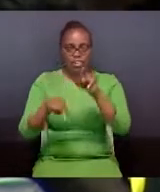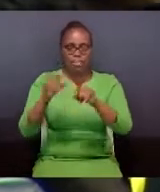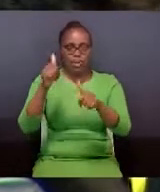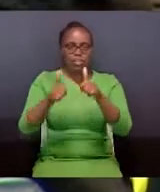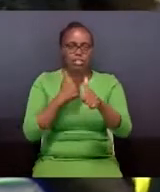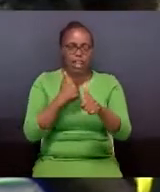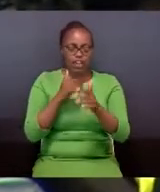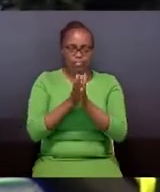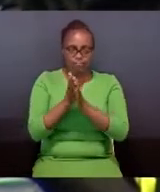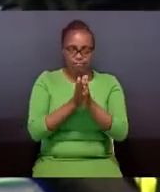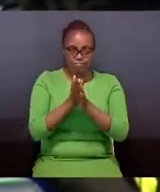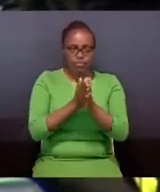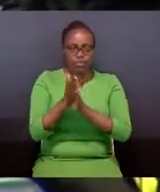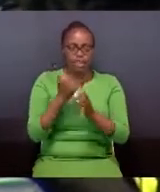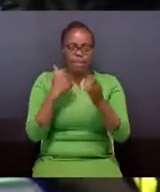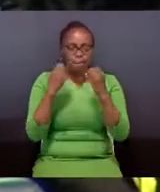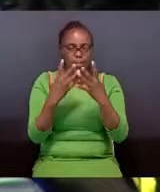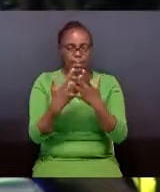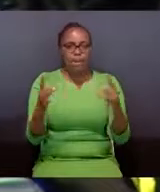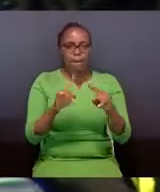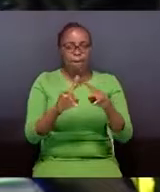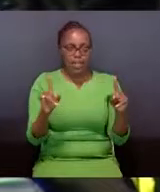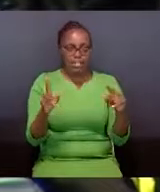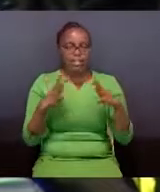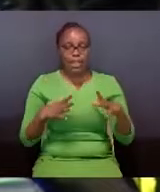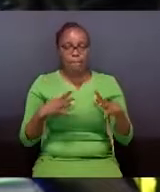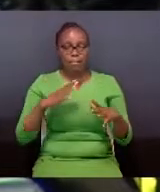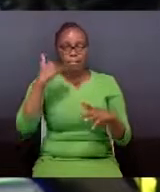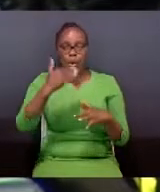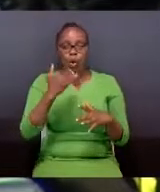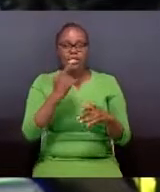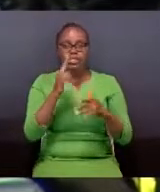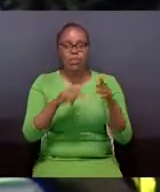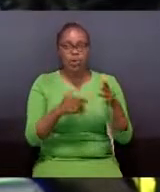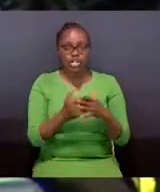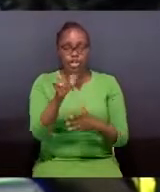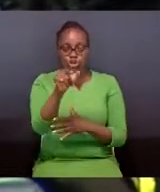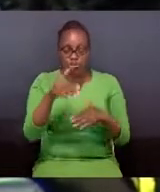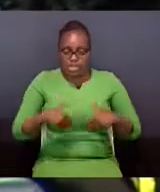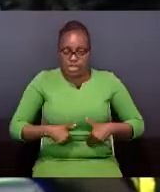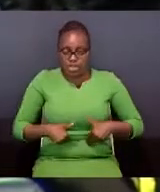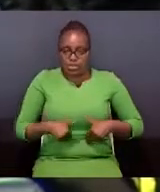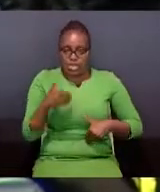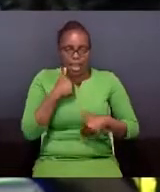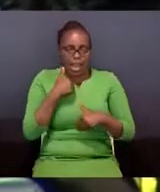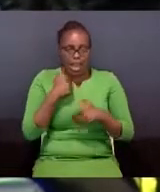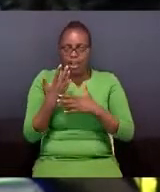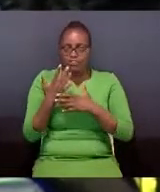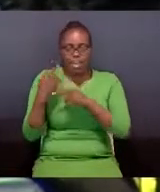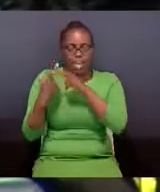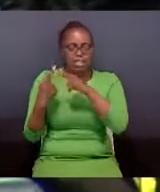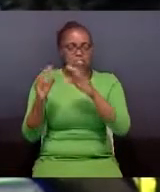we have zeal, we have many things, but people usually say that youth lack of